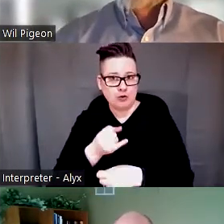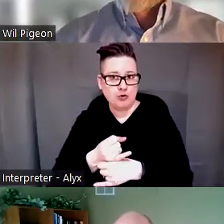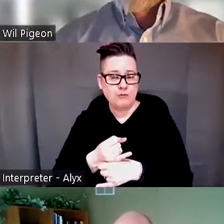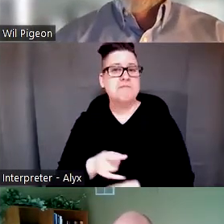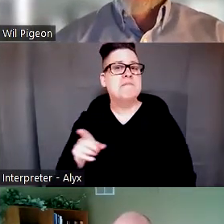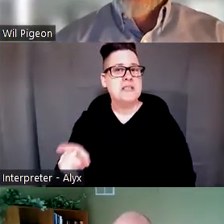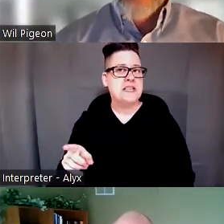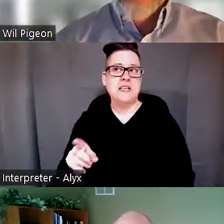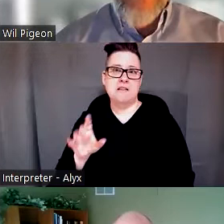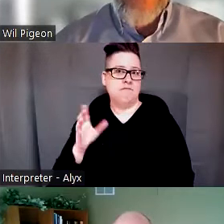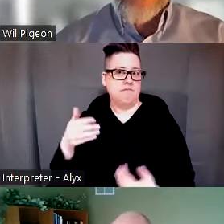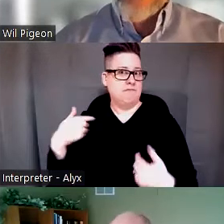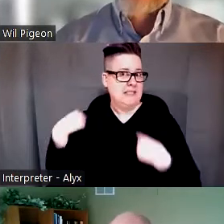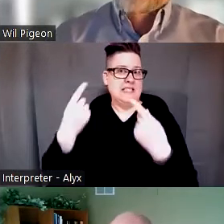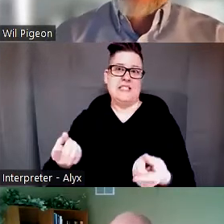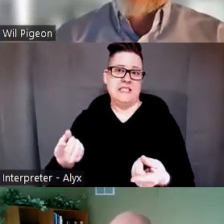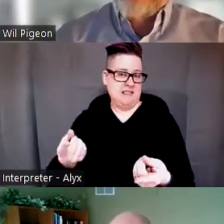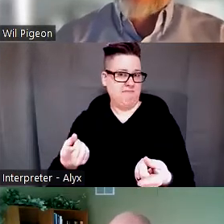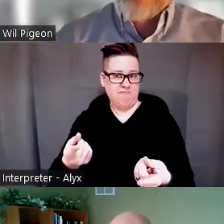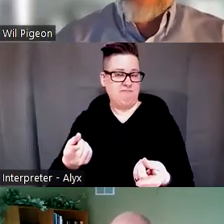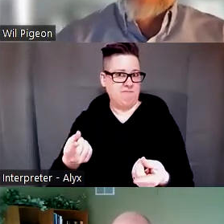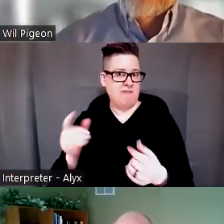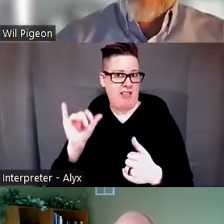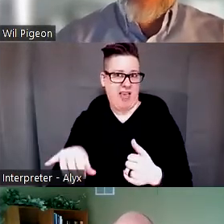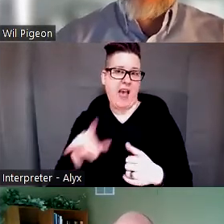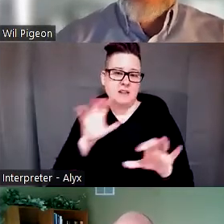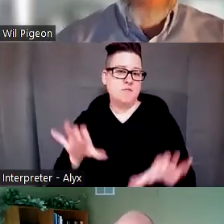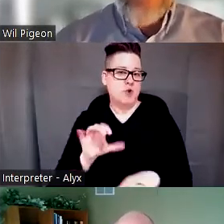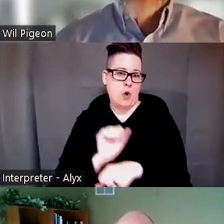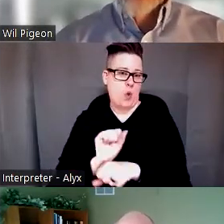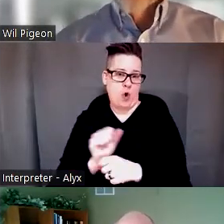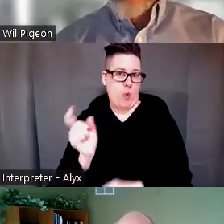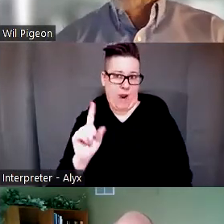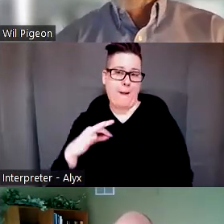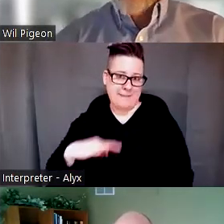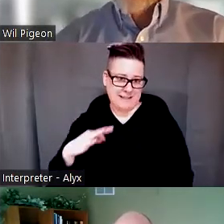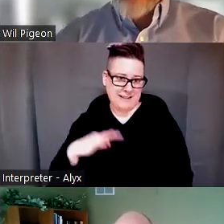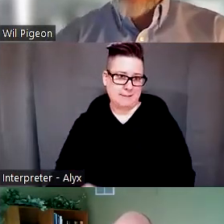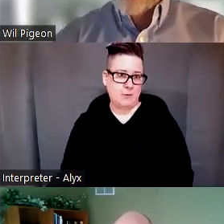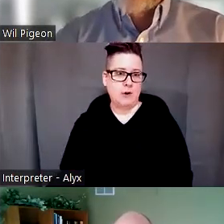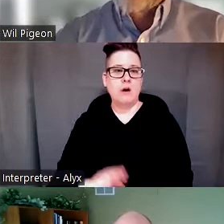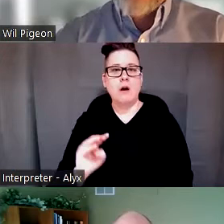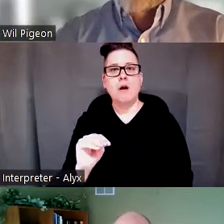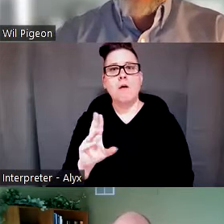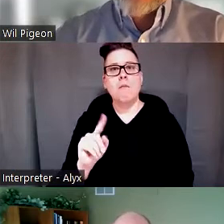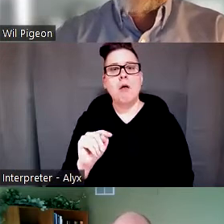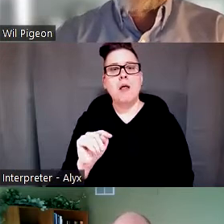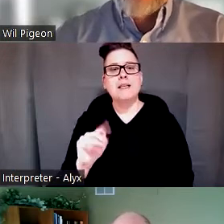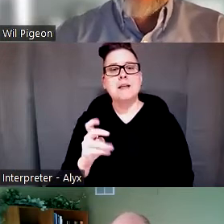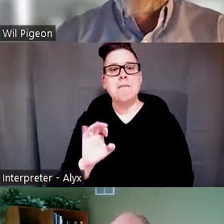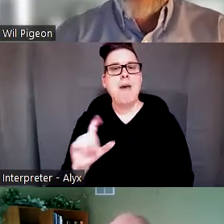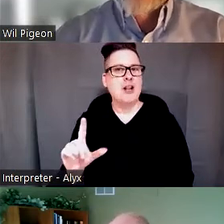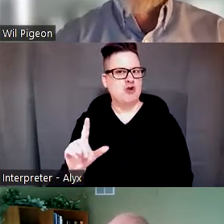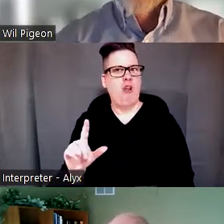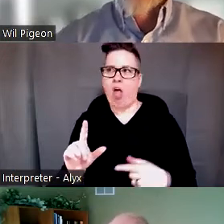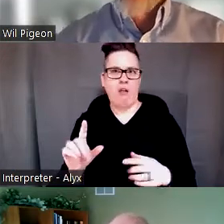has spent his subsequent career to date in Pittsburgh. Multidimensional is an apt talk title for our speaker.